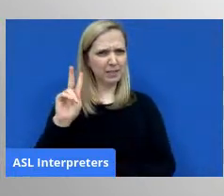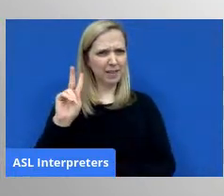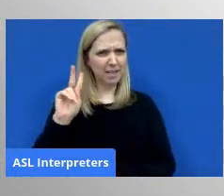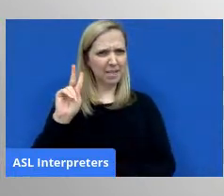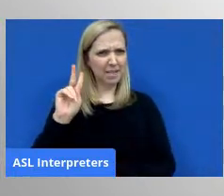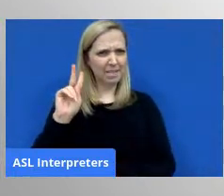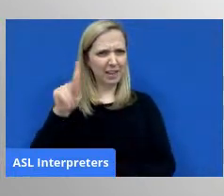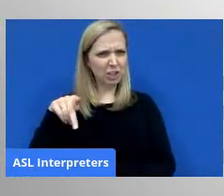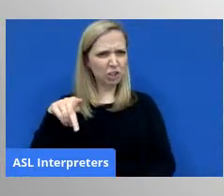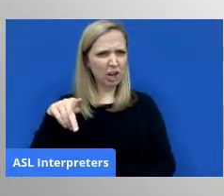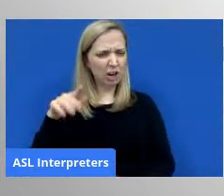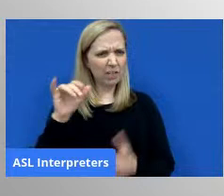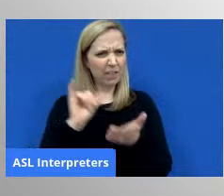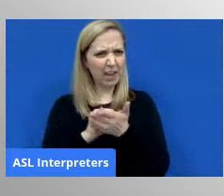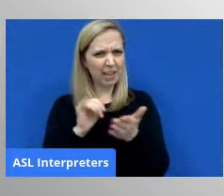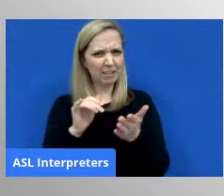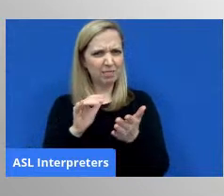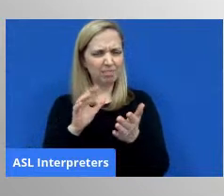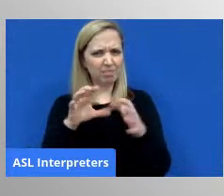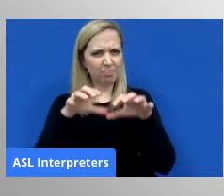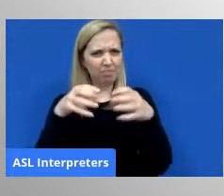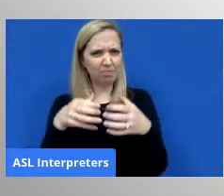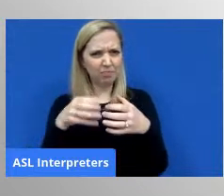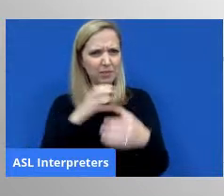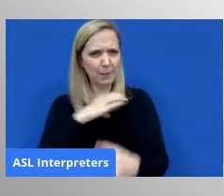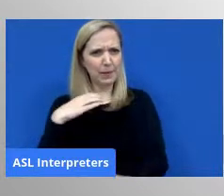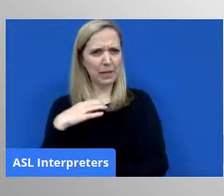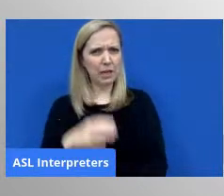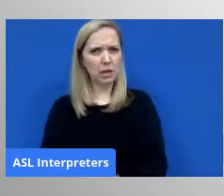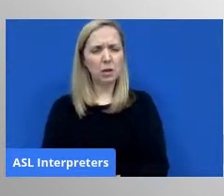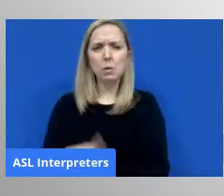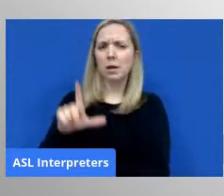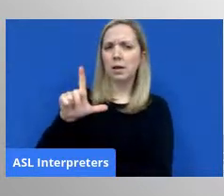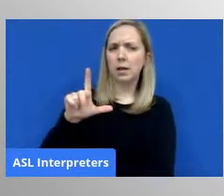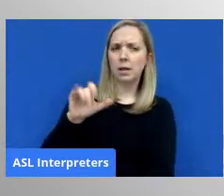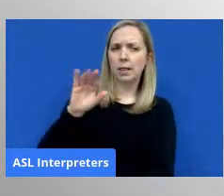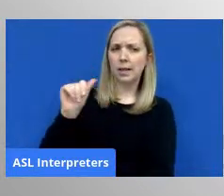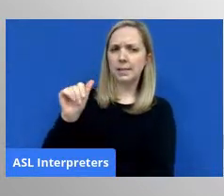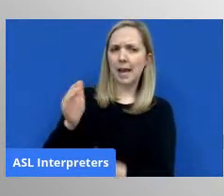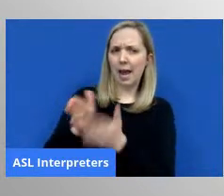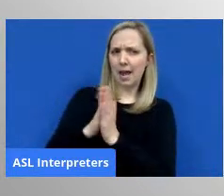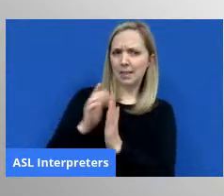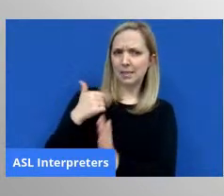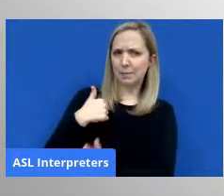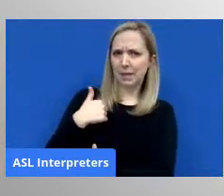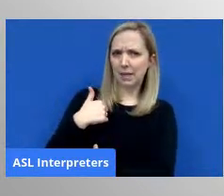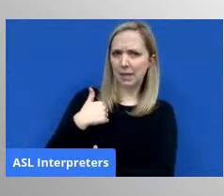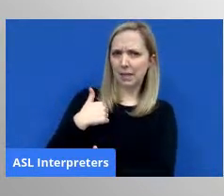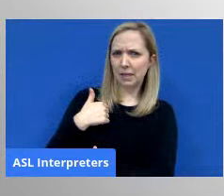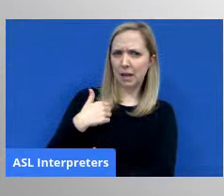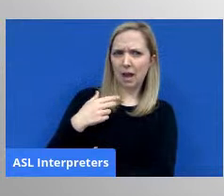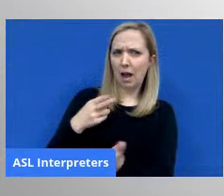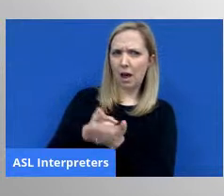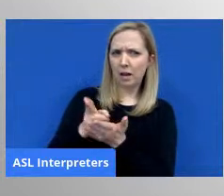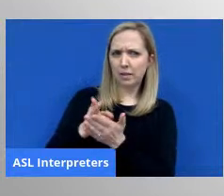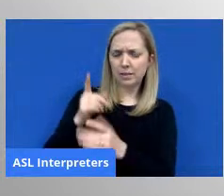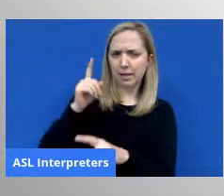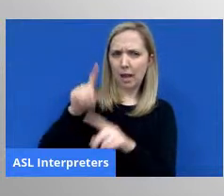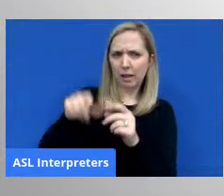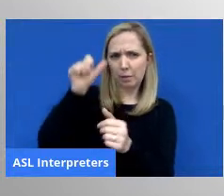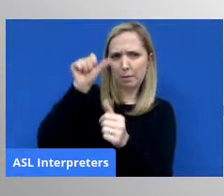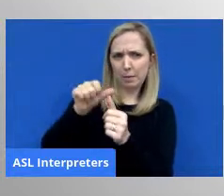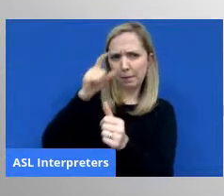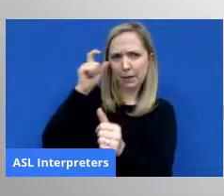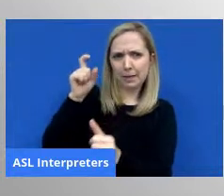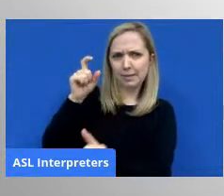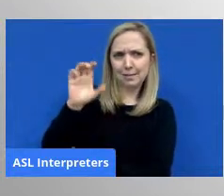but okay. Lisa asked me to, and I honestly didn't remember because Charles was there. So. I was until I saw